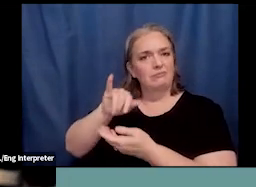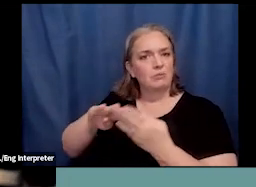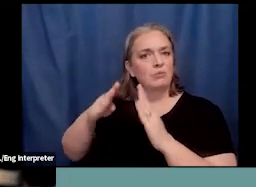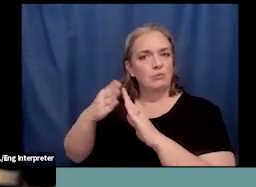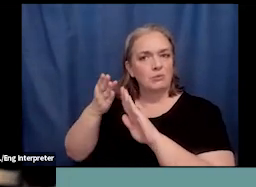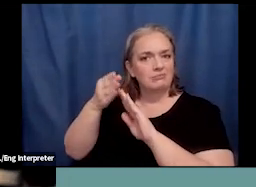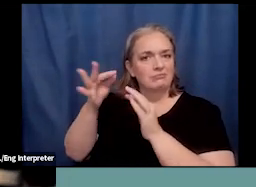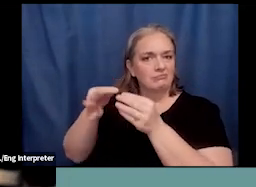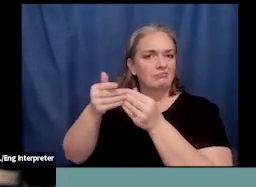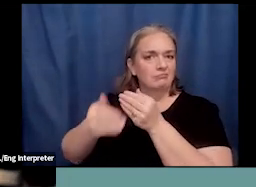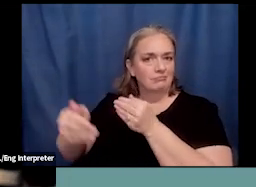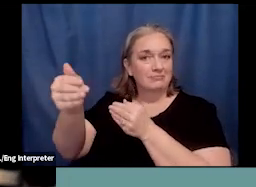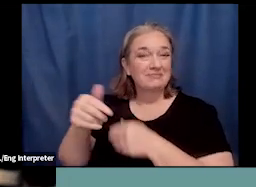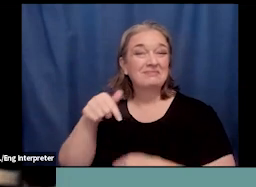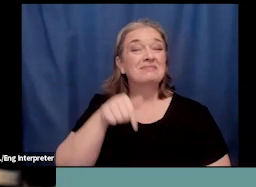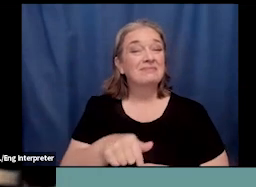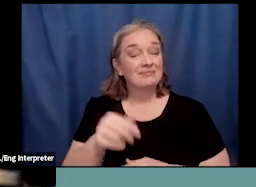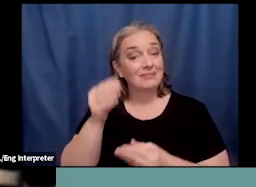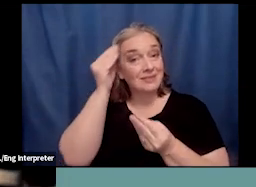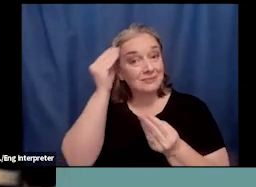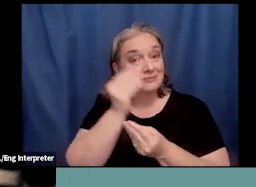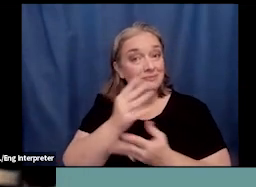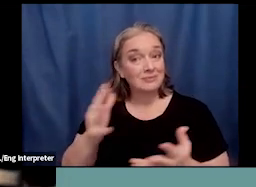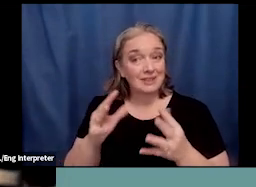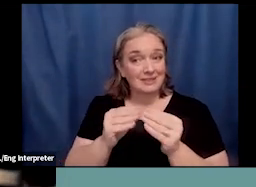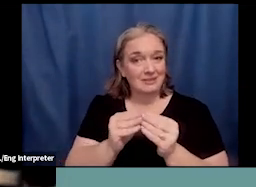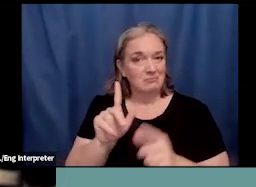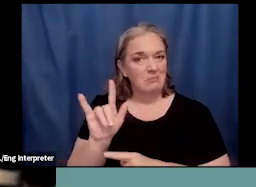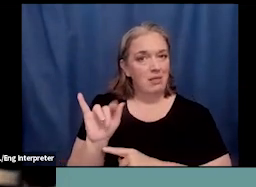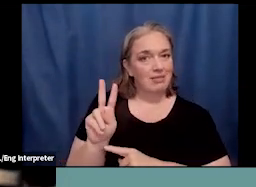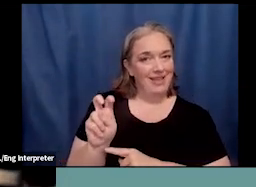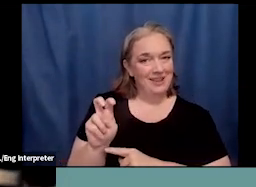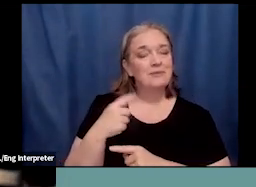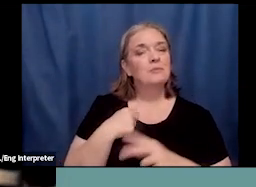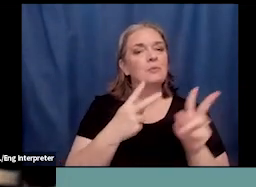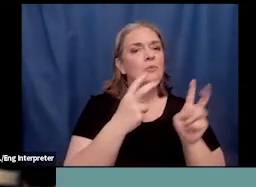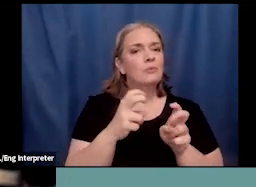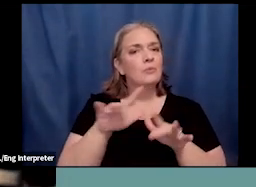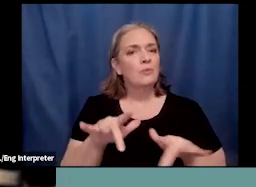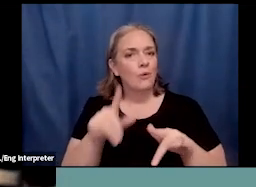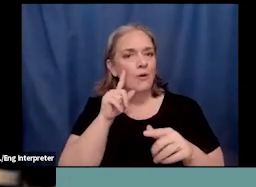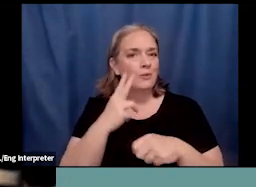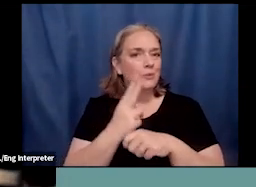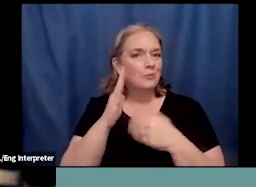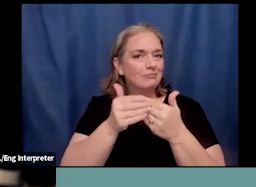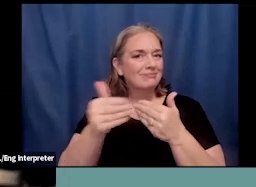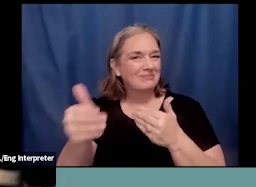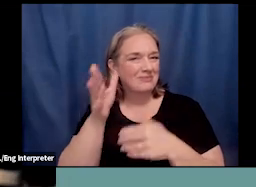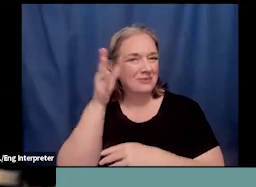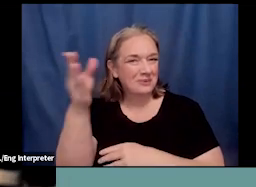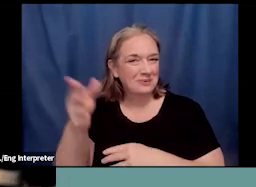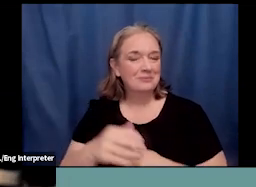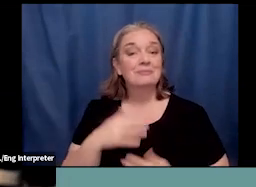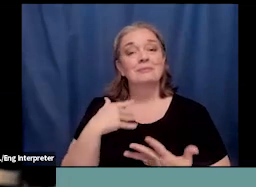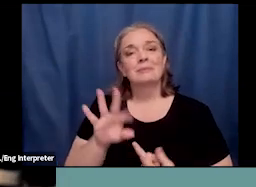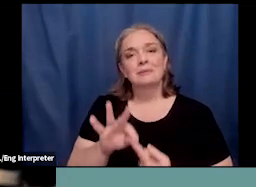This is a live information session that is being recorded for future use and reference. I want to give a